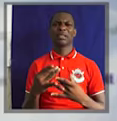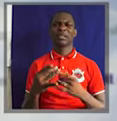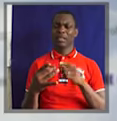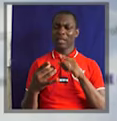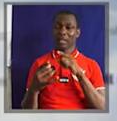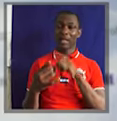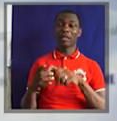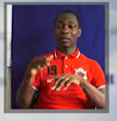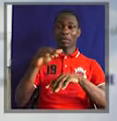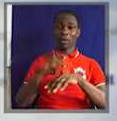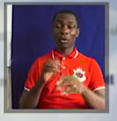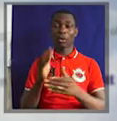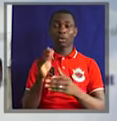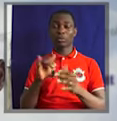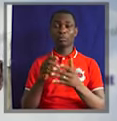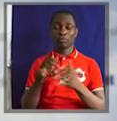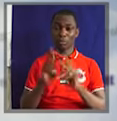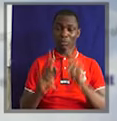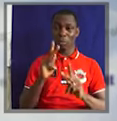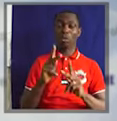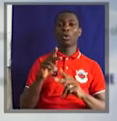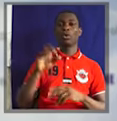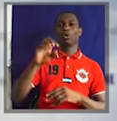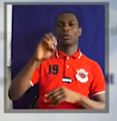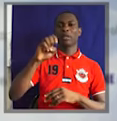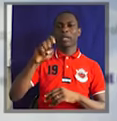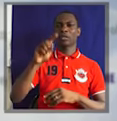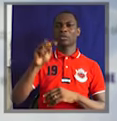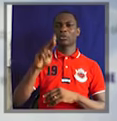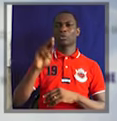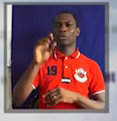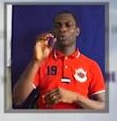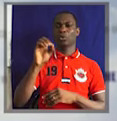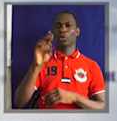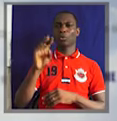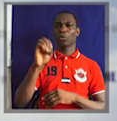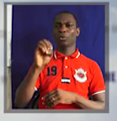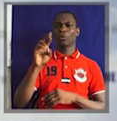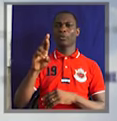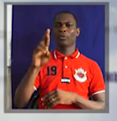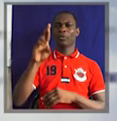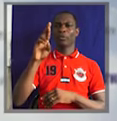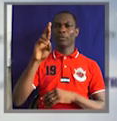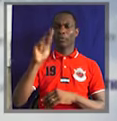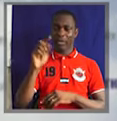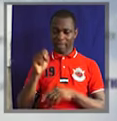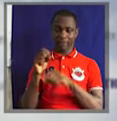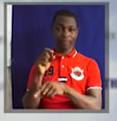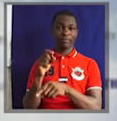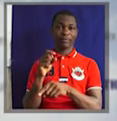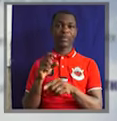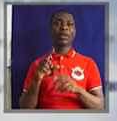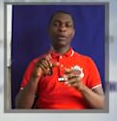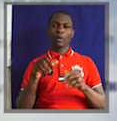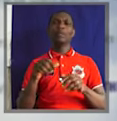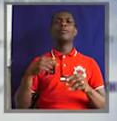ho sankrofoi anye from the extroverts and what you know introverts enzo so